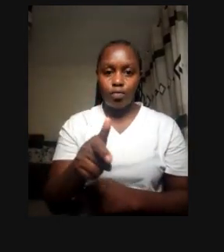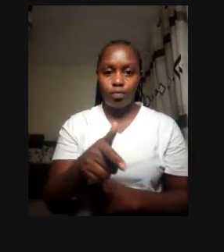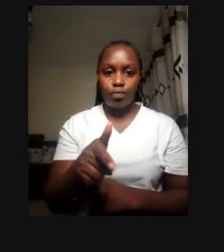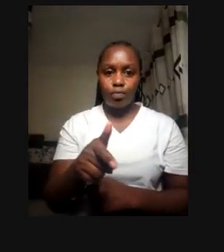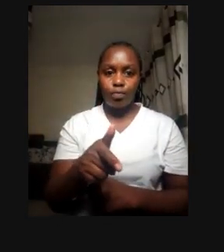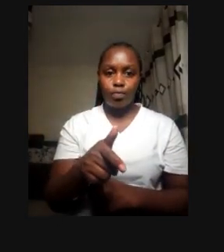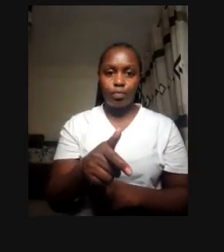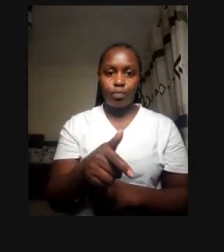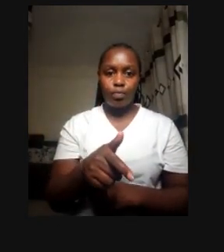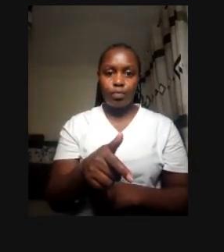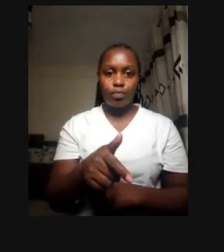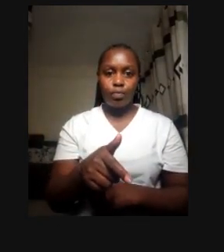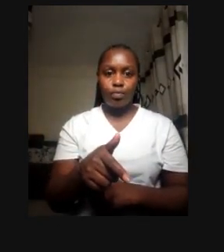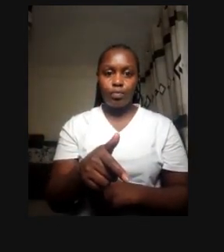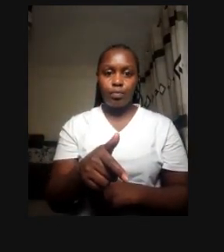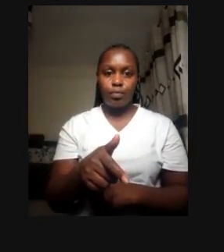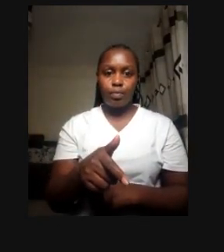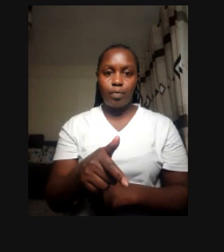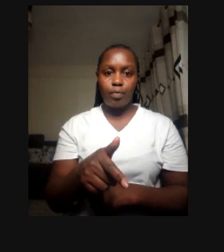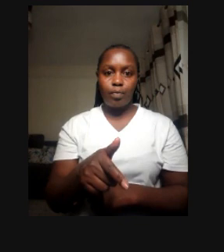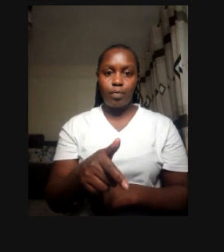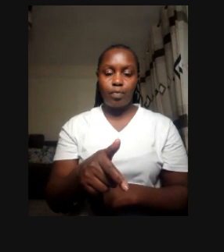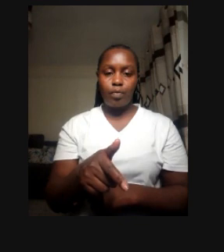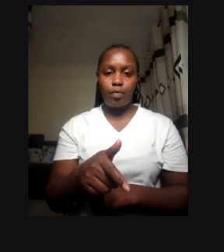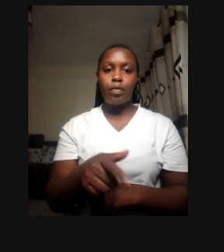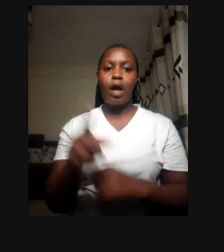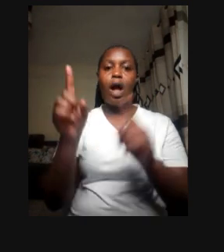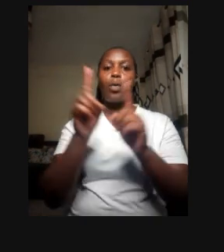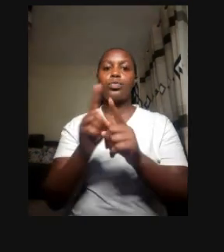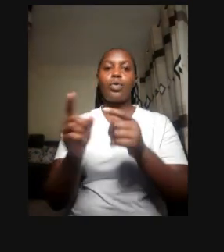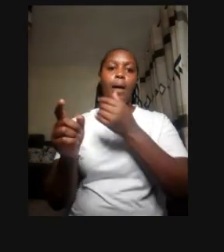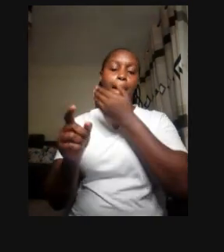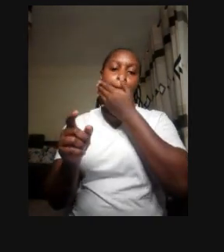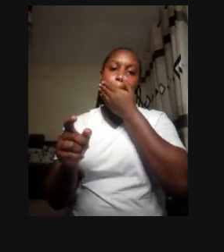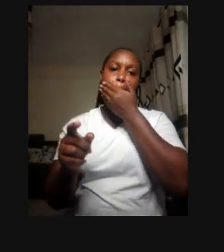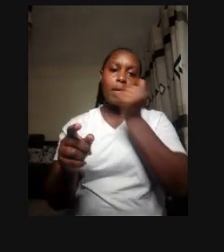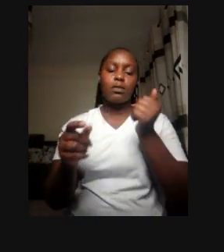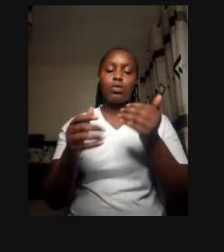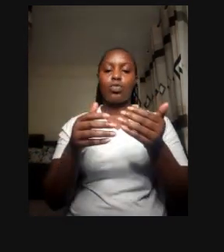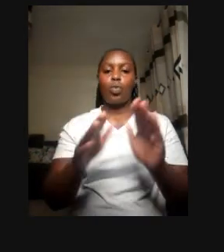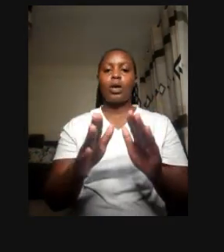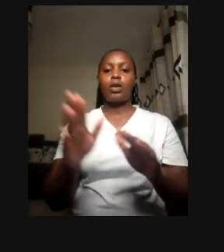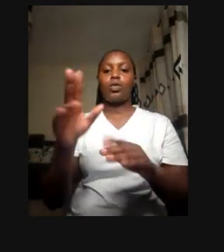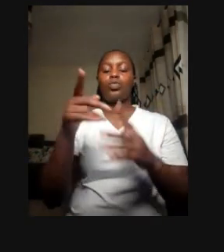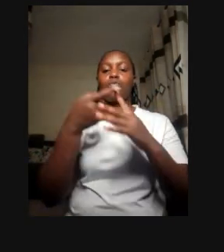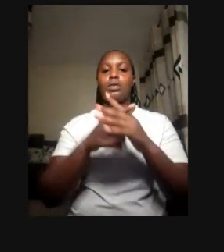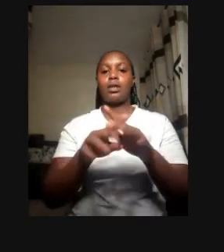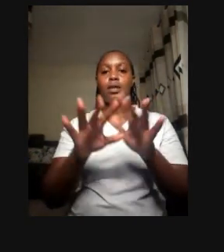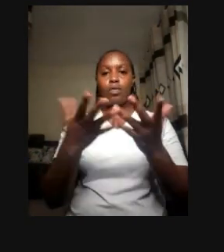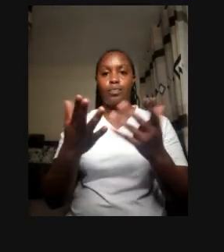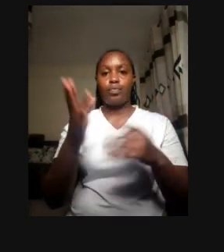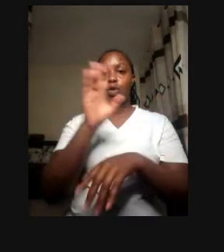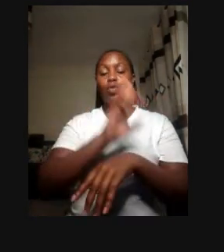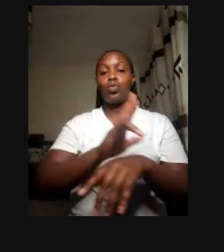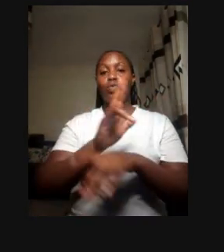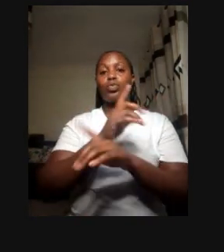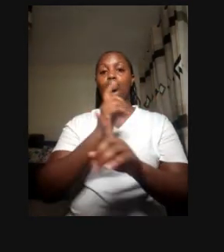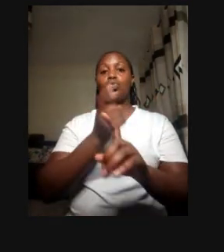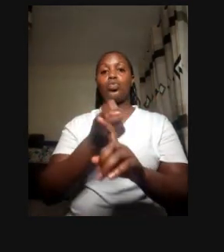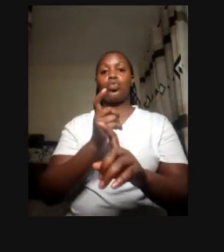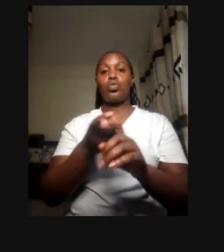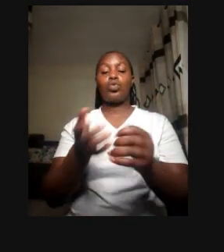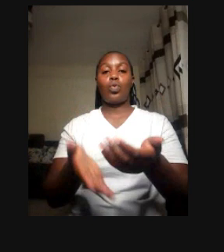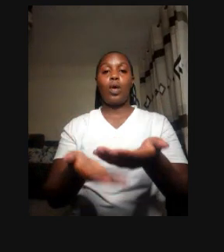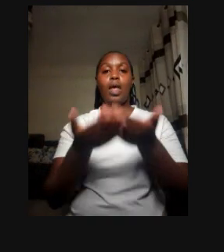can. Okay? And the best way to start with it is use tools to actually help you. Don't think